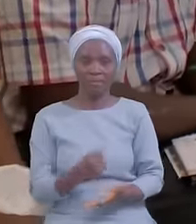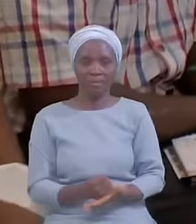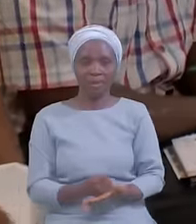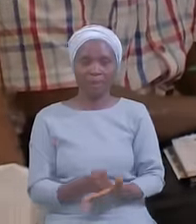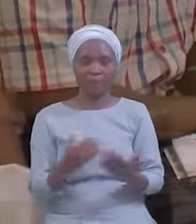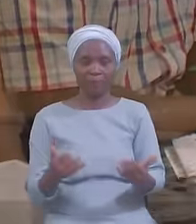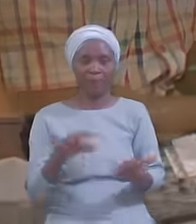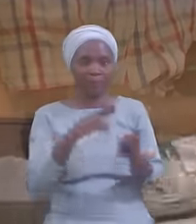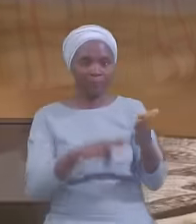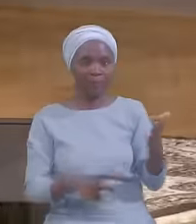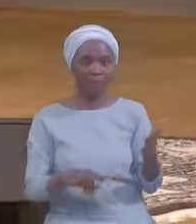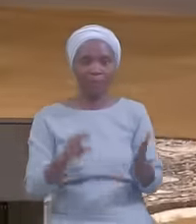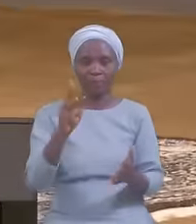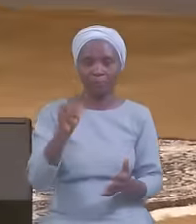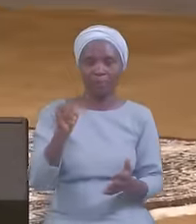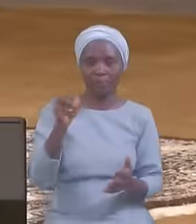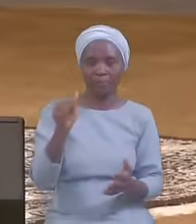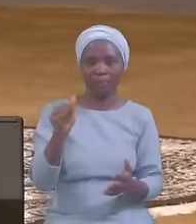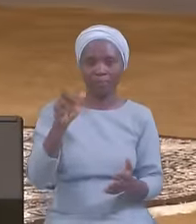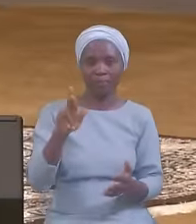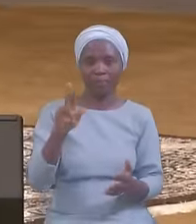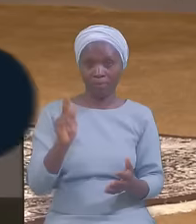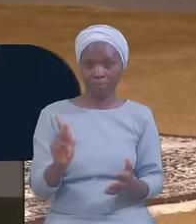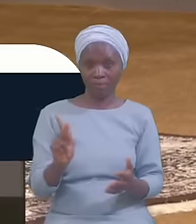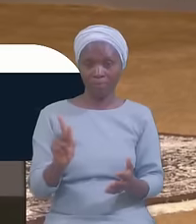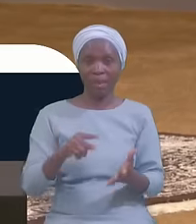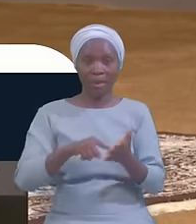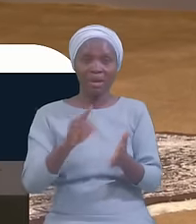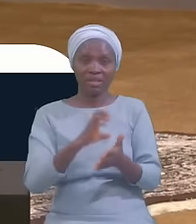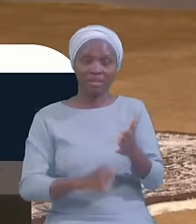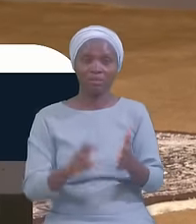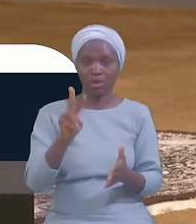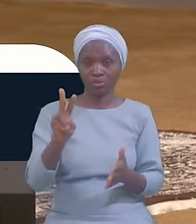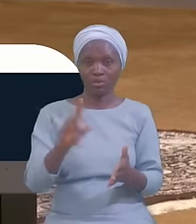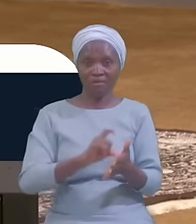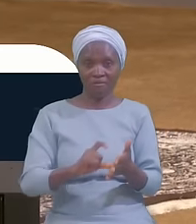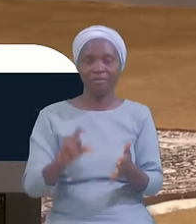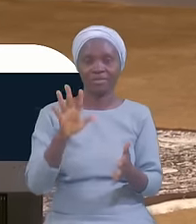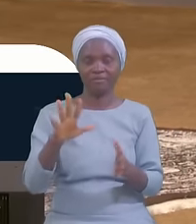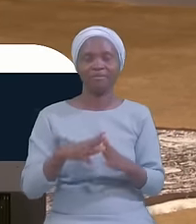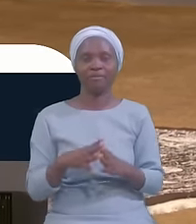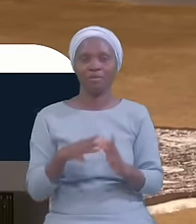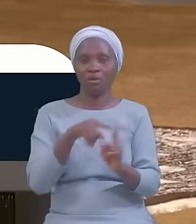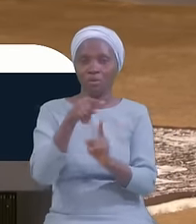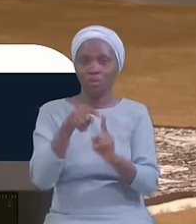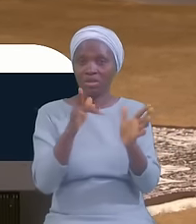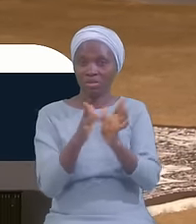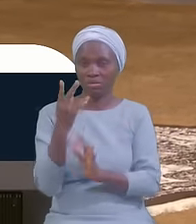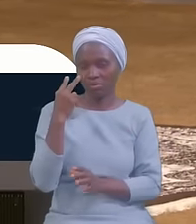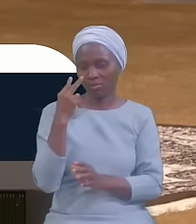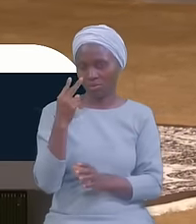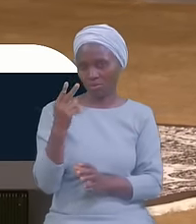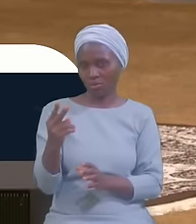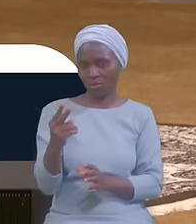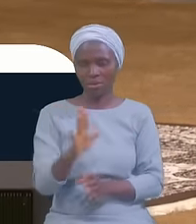Mark chapter 2. Mark chapter 2, I'm reading from verse 5. When Jesus saw